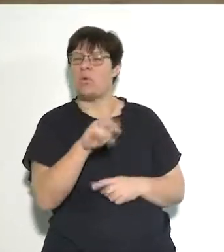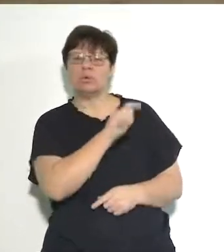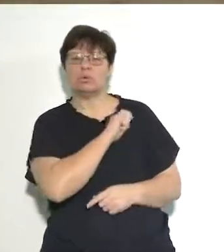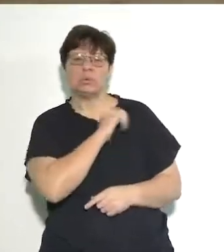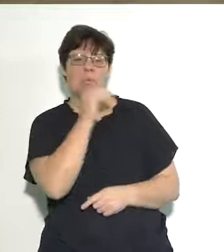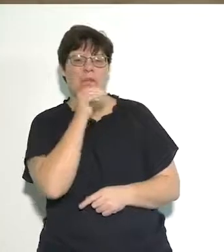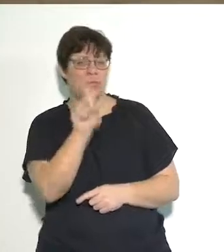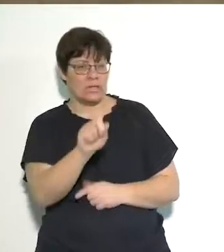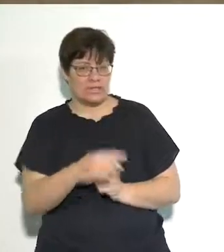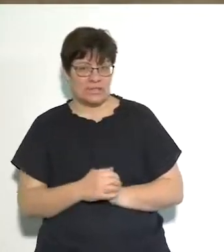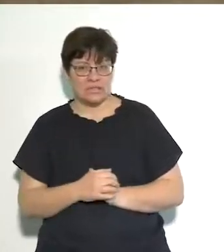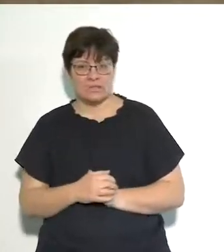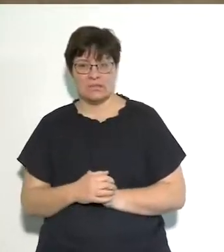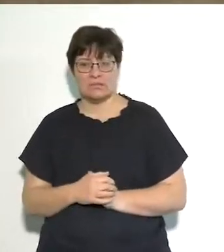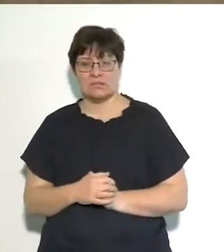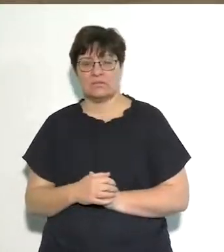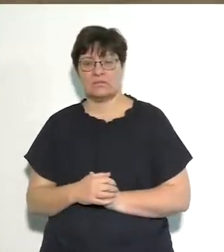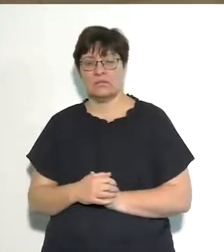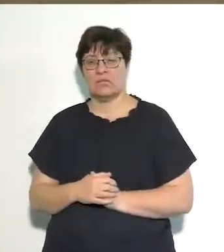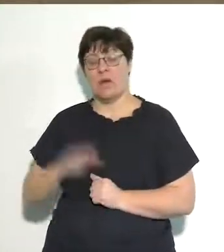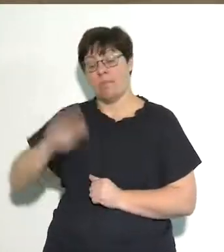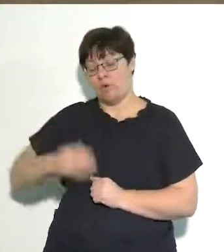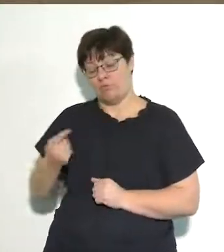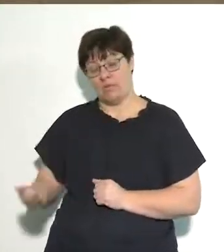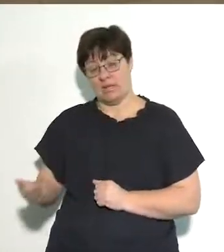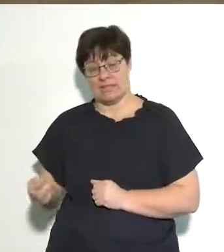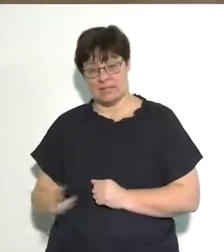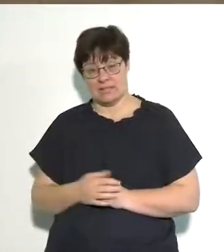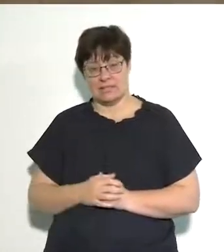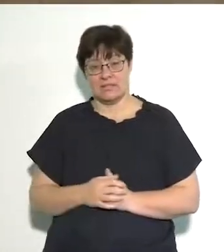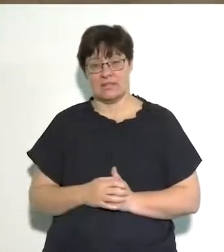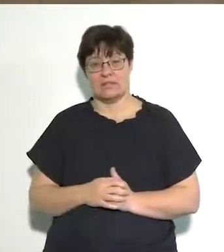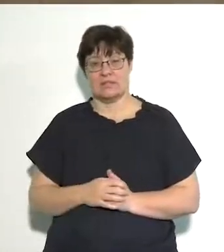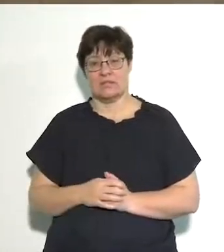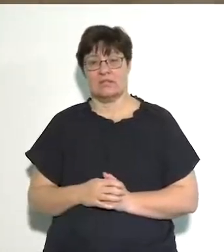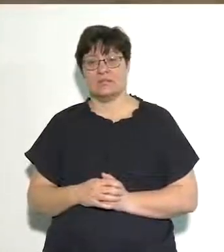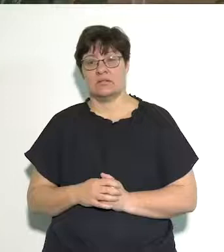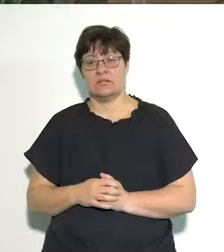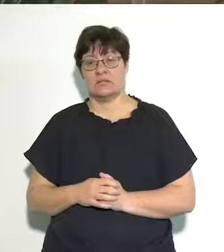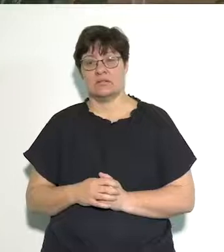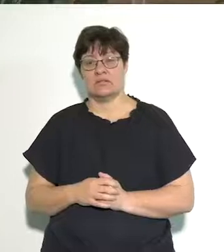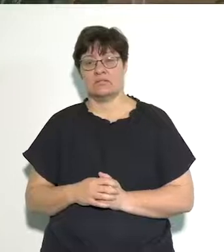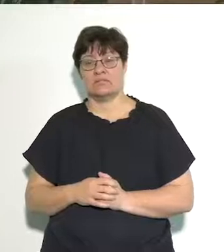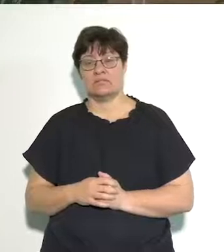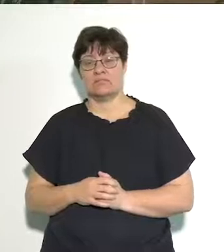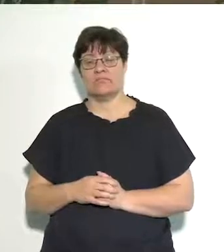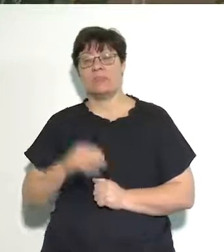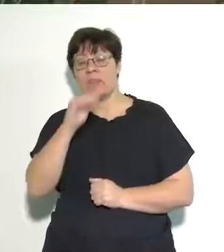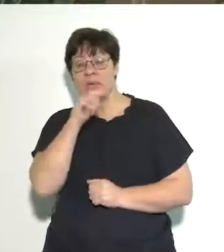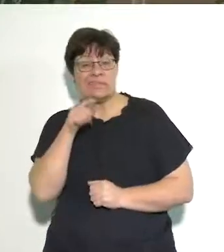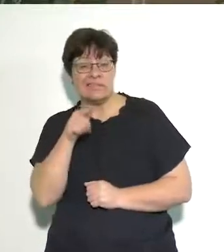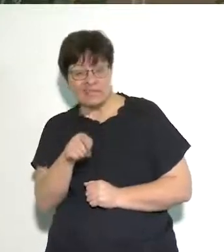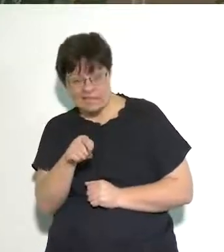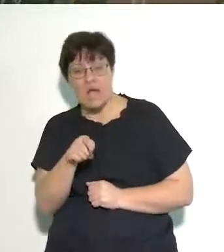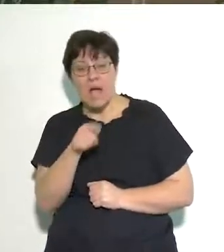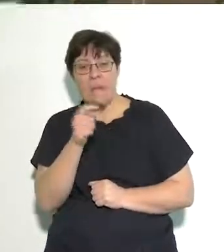in different aspects. And on the bottom right, you are using arrays. Now, what I love about